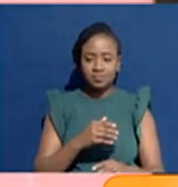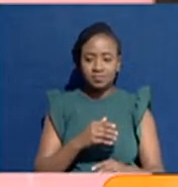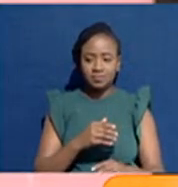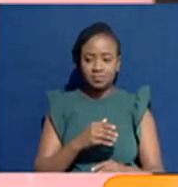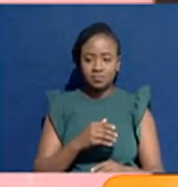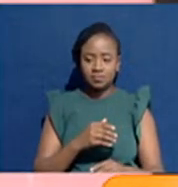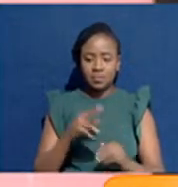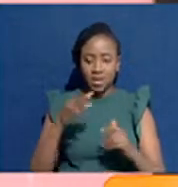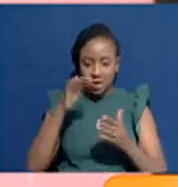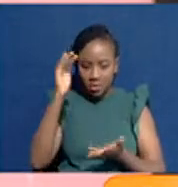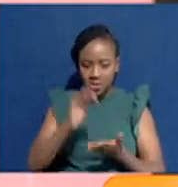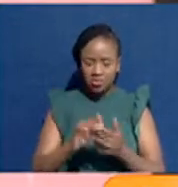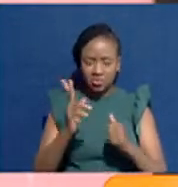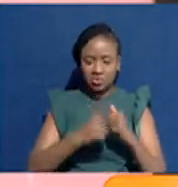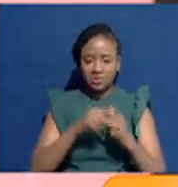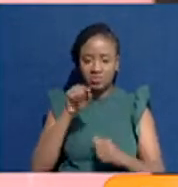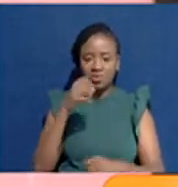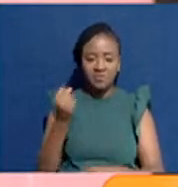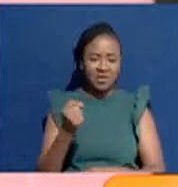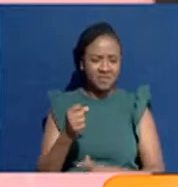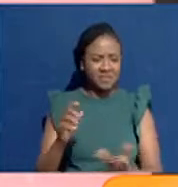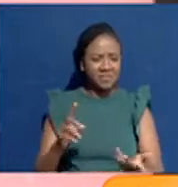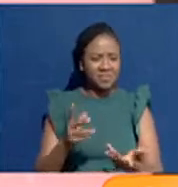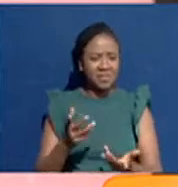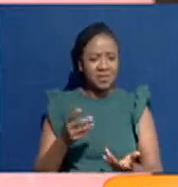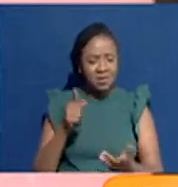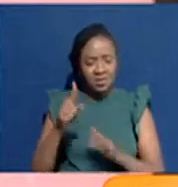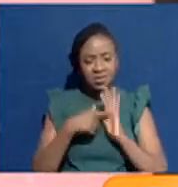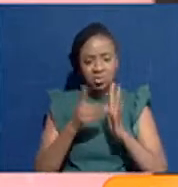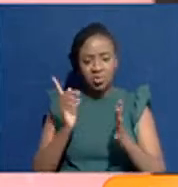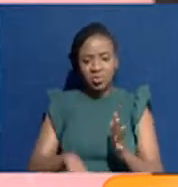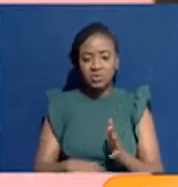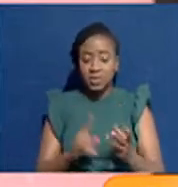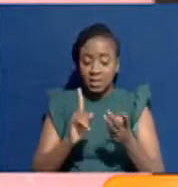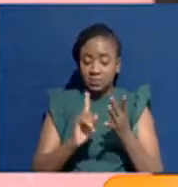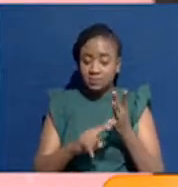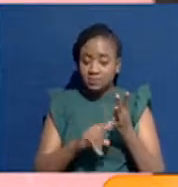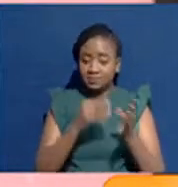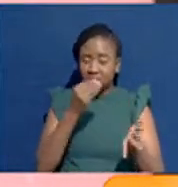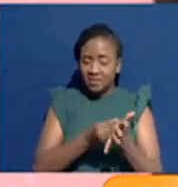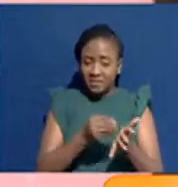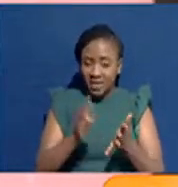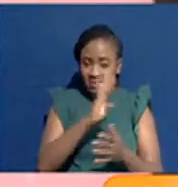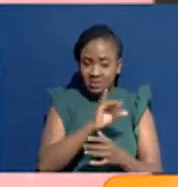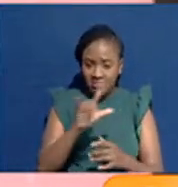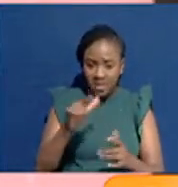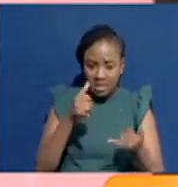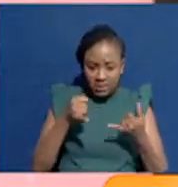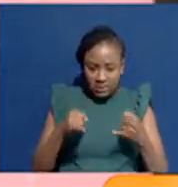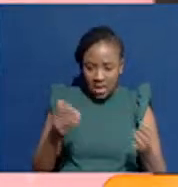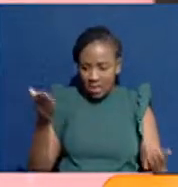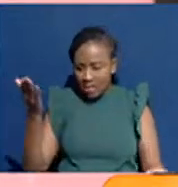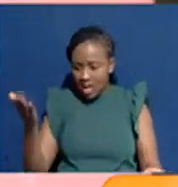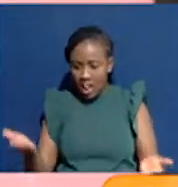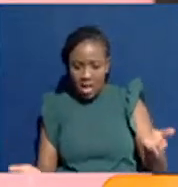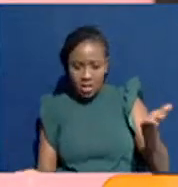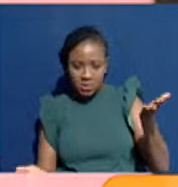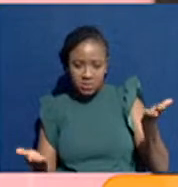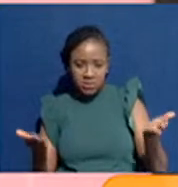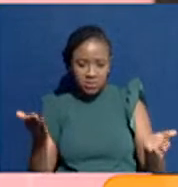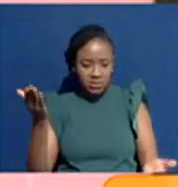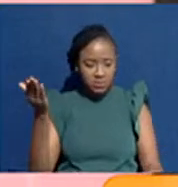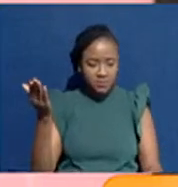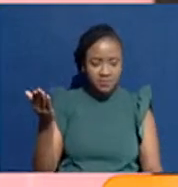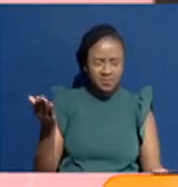reduced to 7.5. Mm-hmm. What does that translate to? The finance bill has tried to balance between what is being asked of